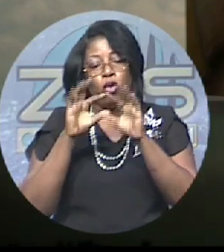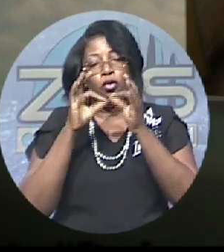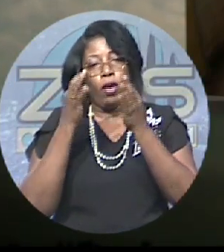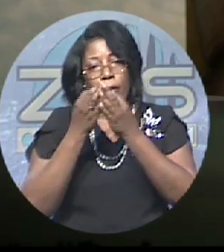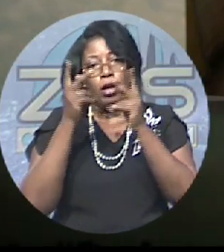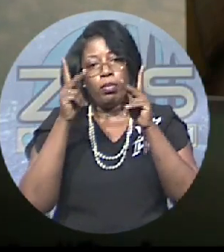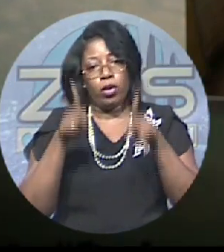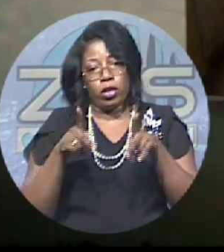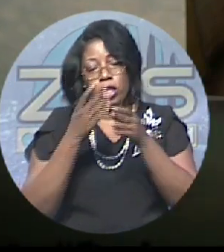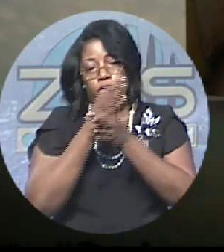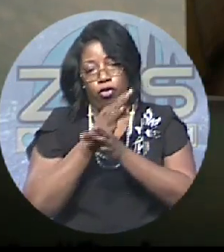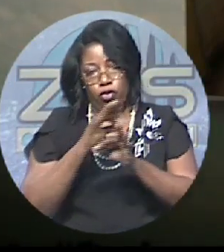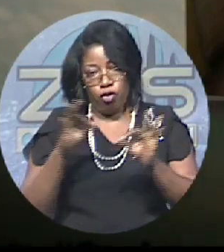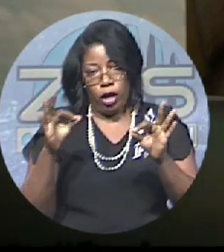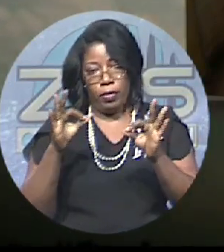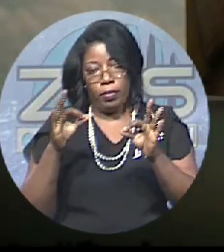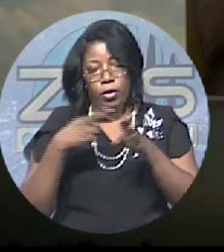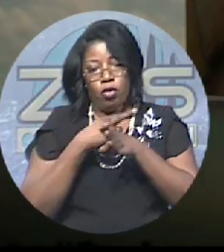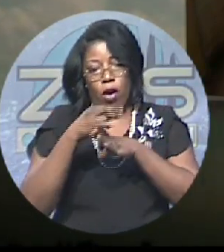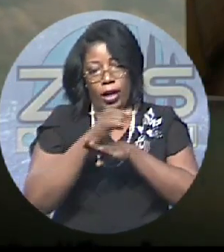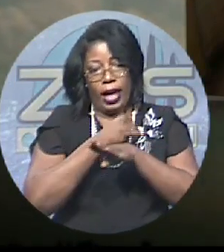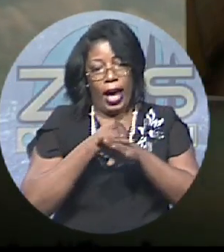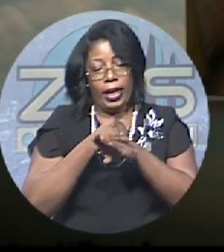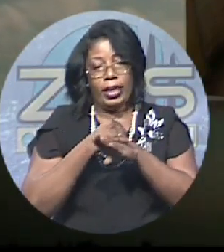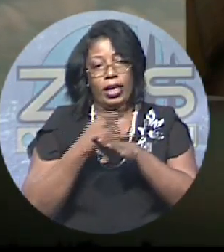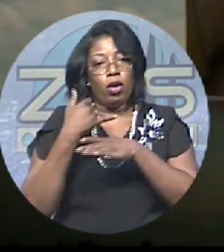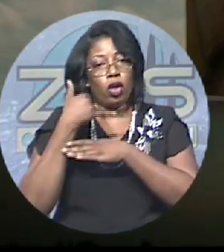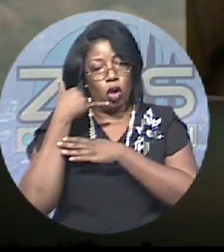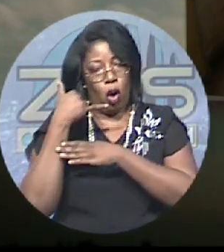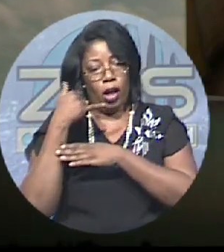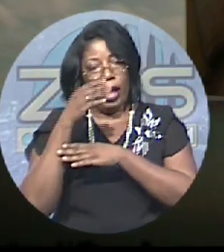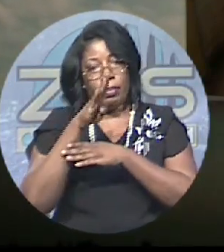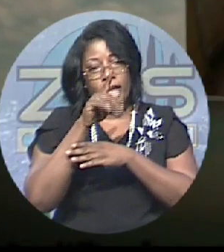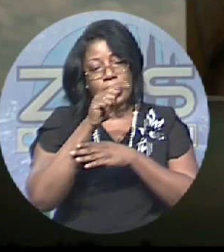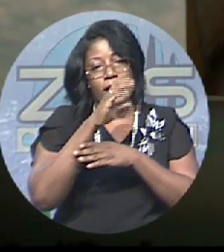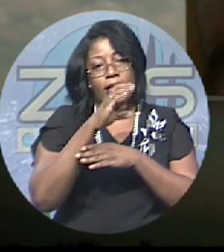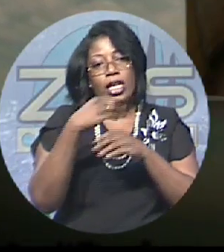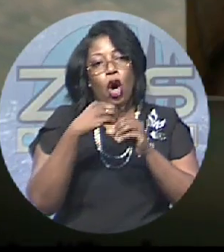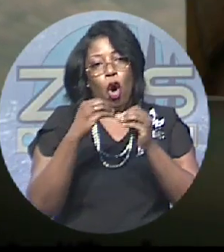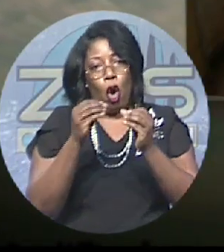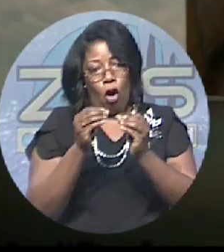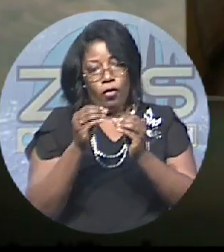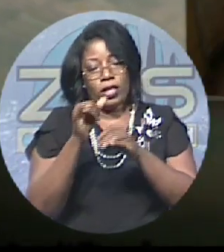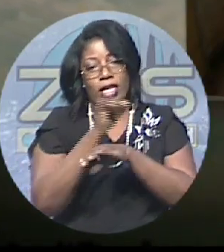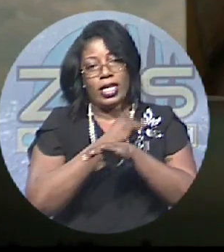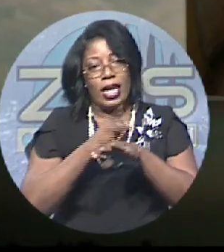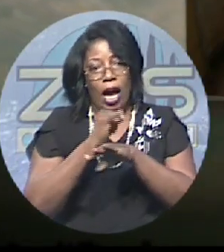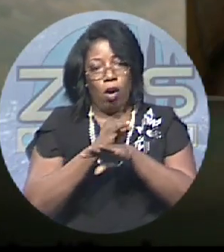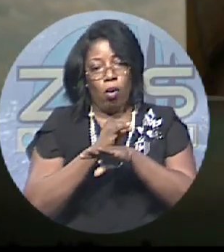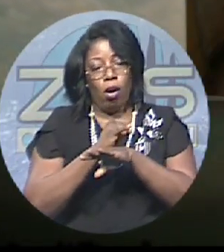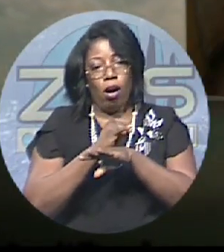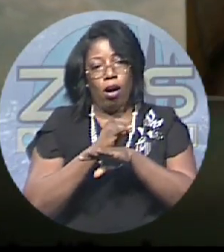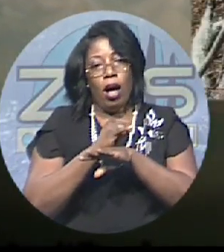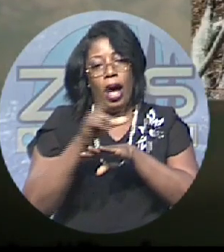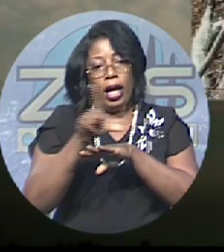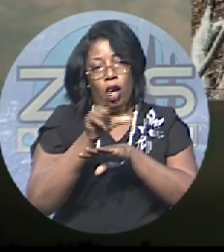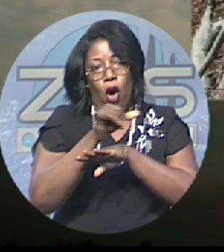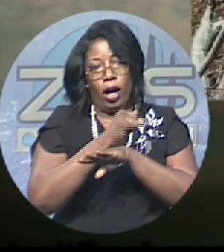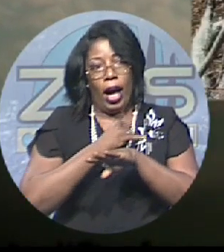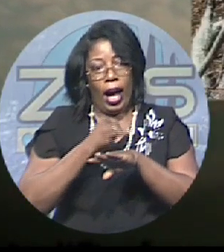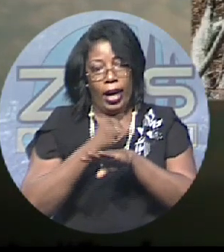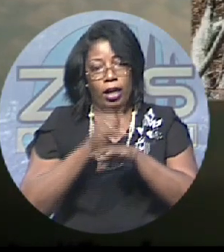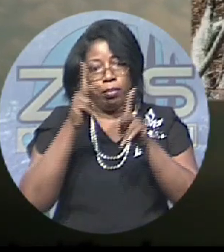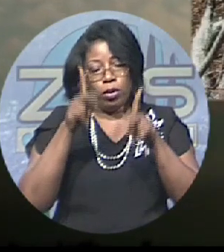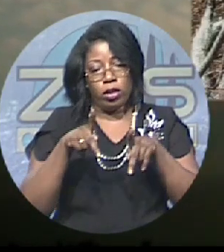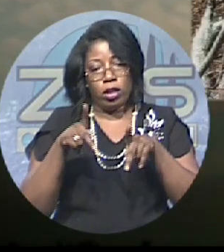charge. On Ragged Island, customers will be able to make telephone calls at the BTC office. In Inagua and Clarencetown, Long Island,